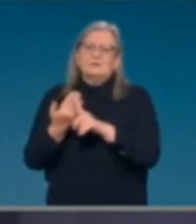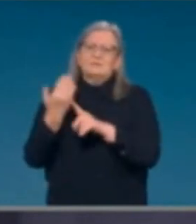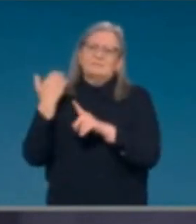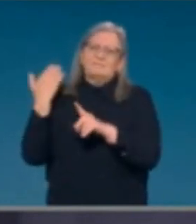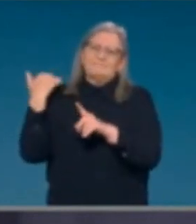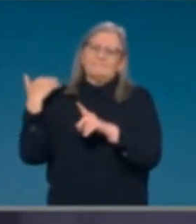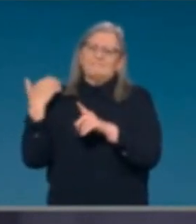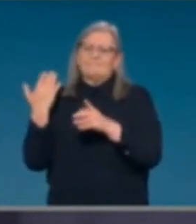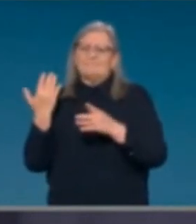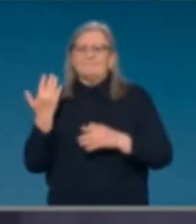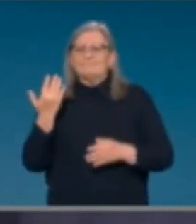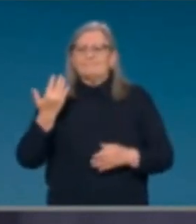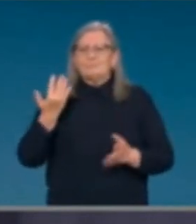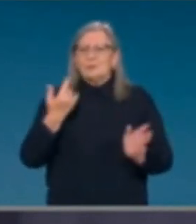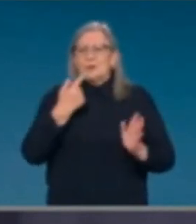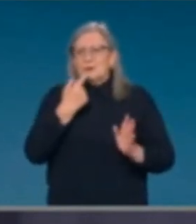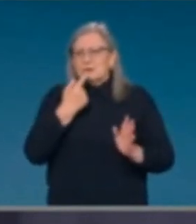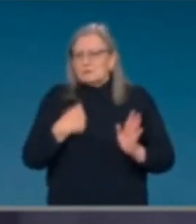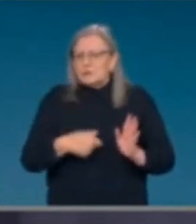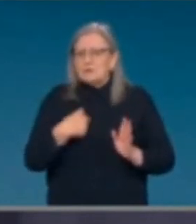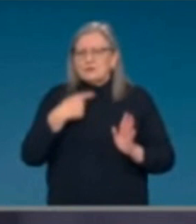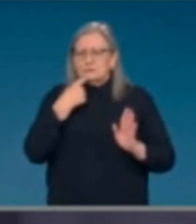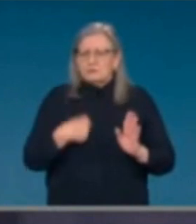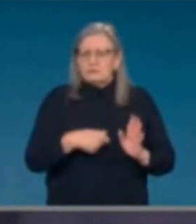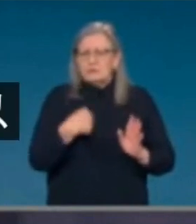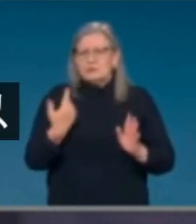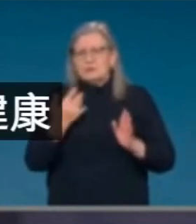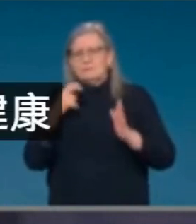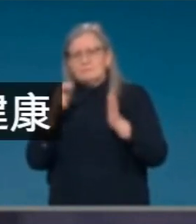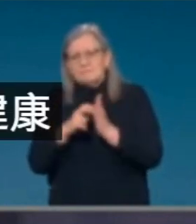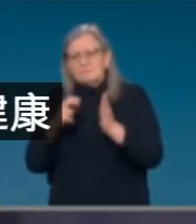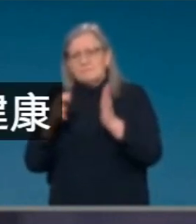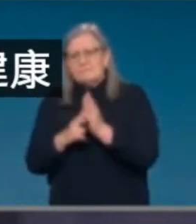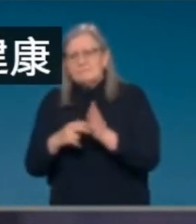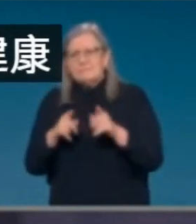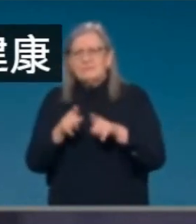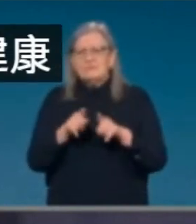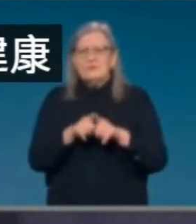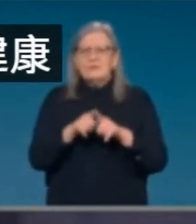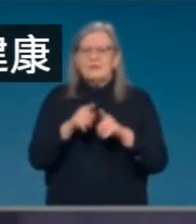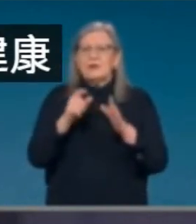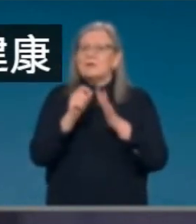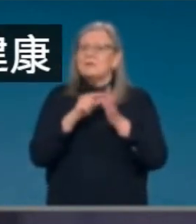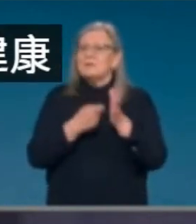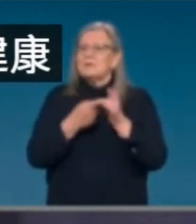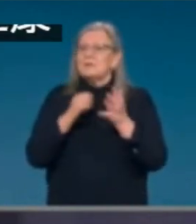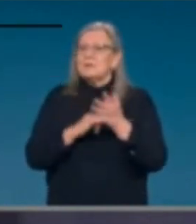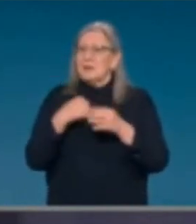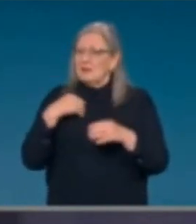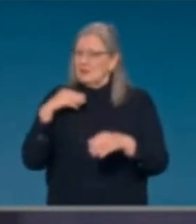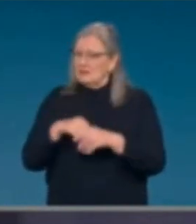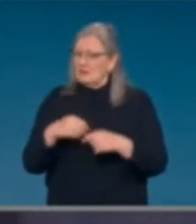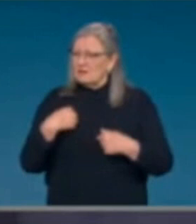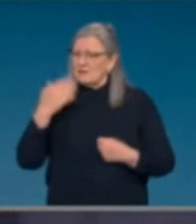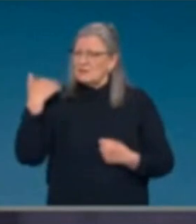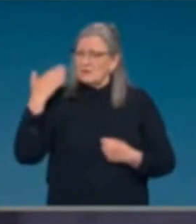previous international pledging conference, the Paris conference. So health was deeply engaged, and I'm very thankful to